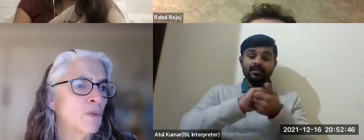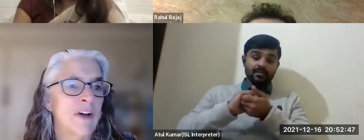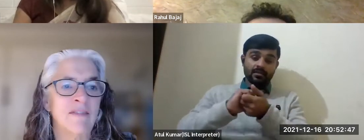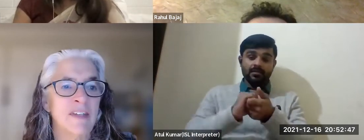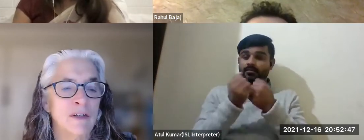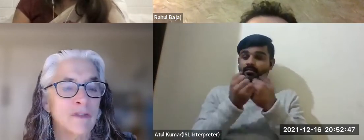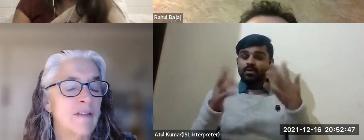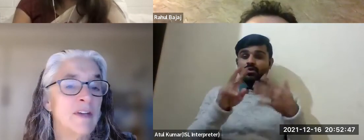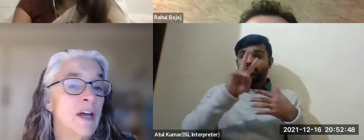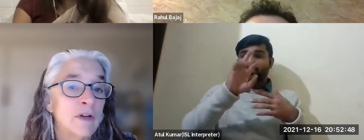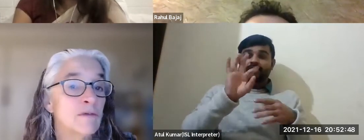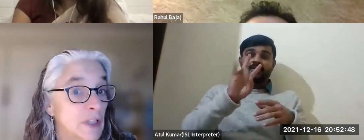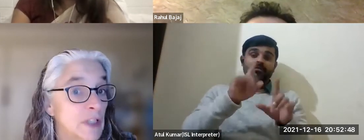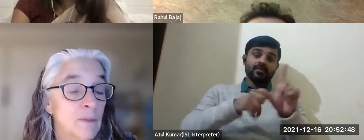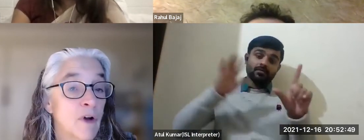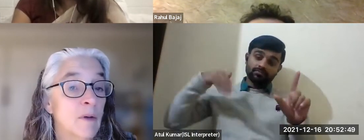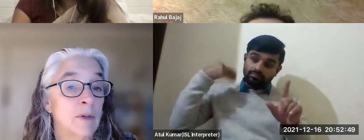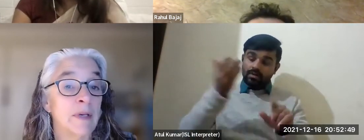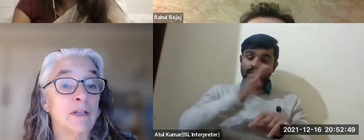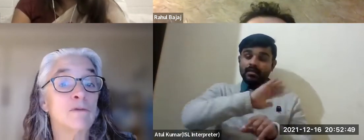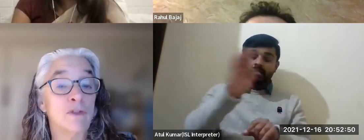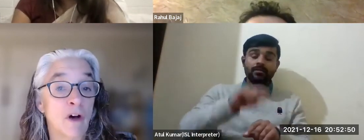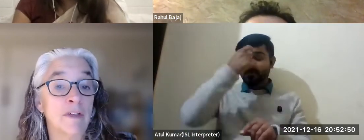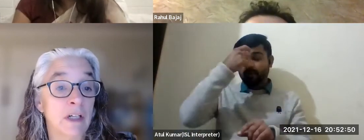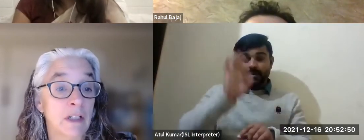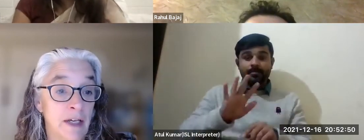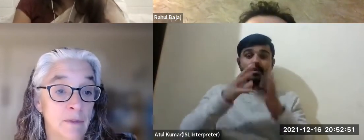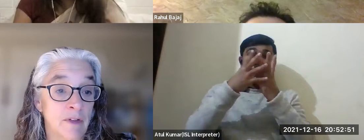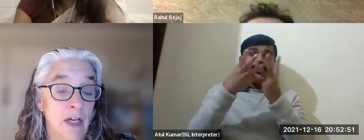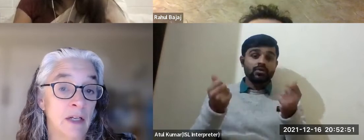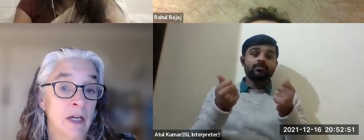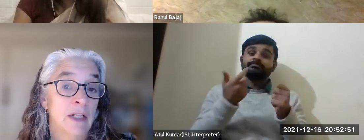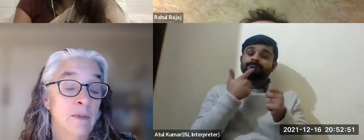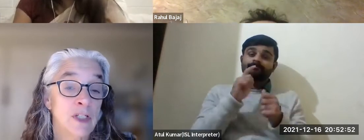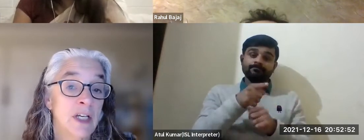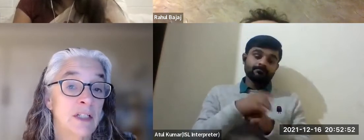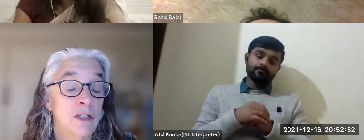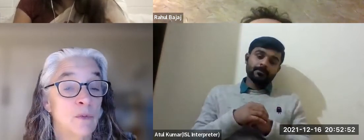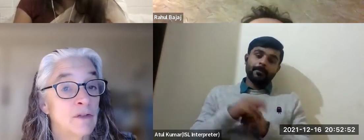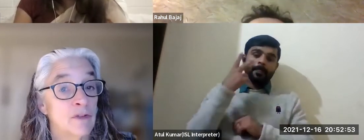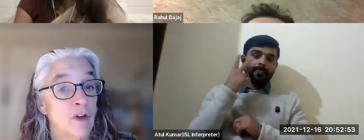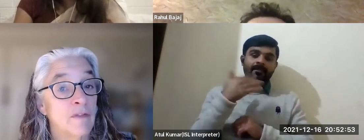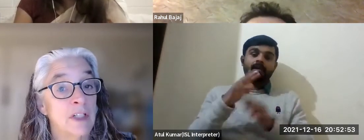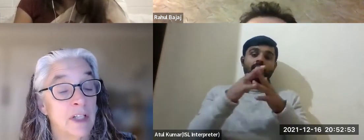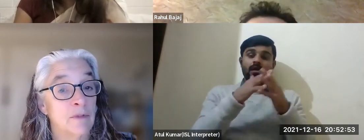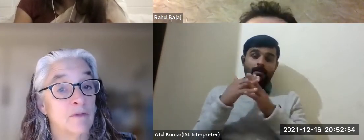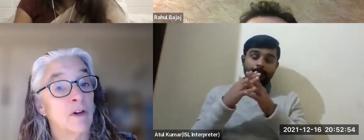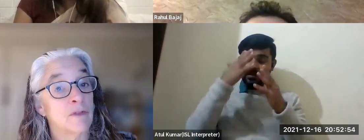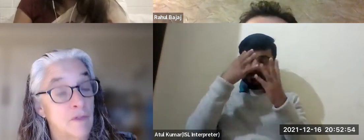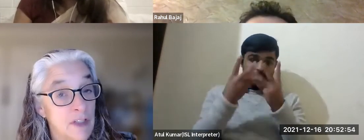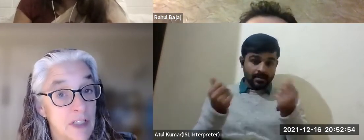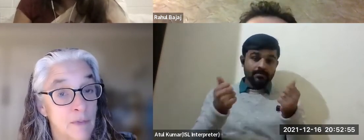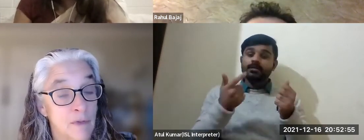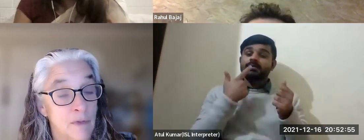in 25 years, I've never really had a problem in resolving the claims. And let me just say, in the US, resolving the claims